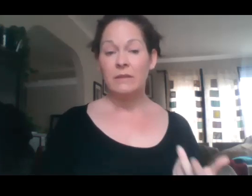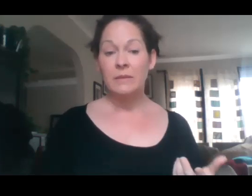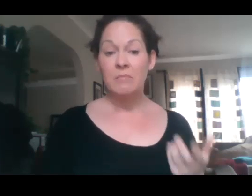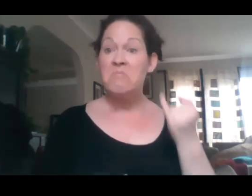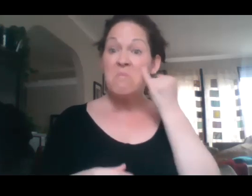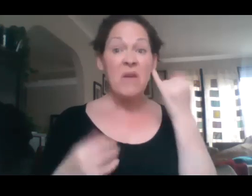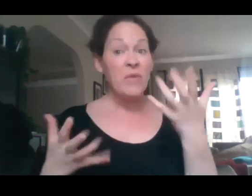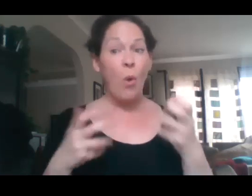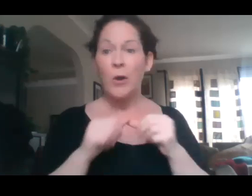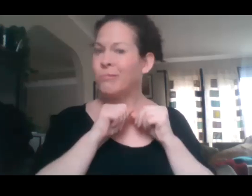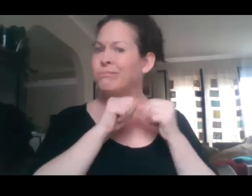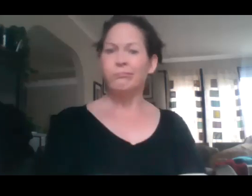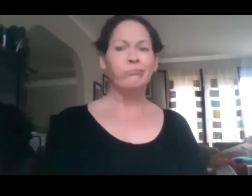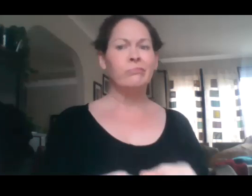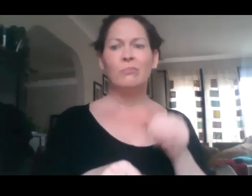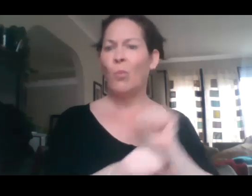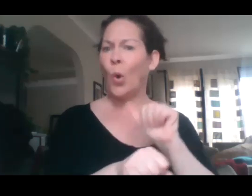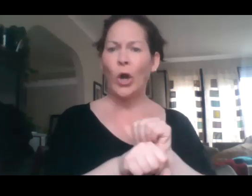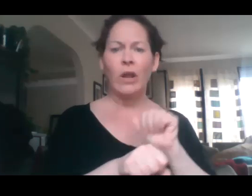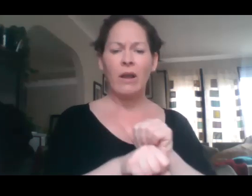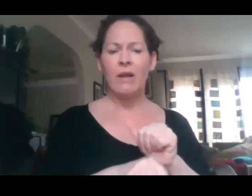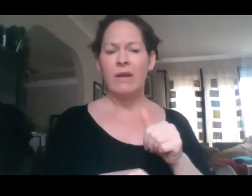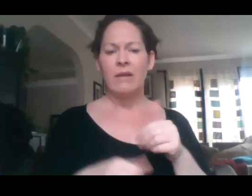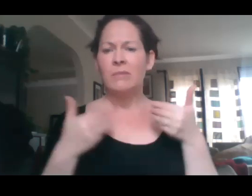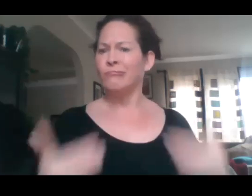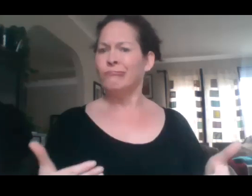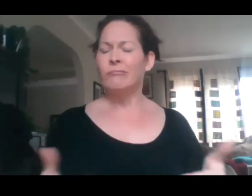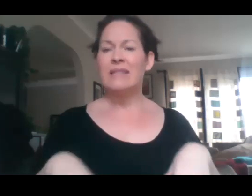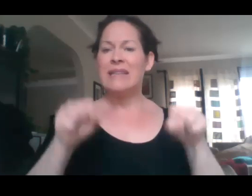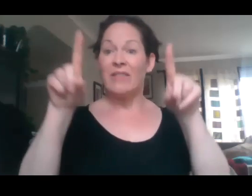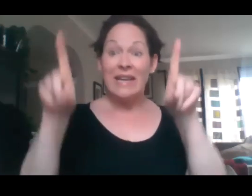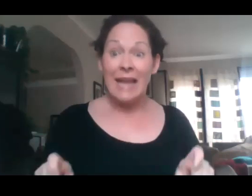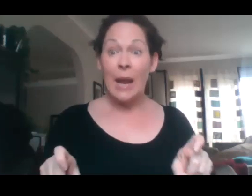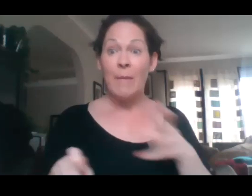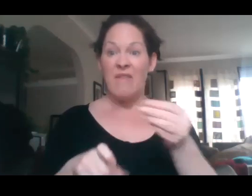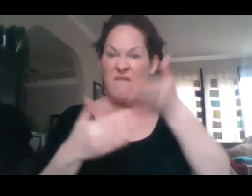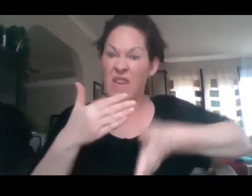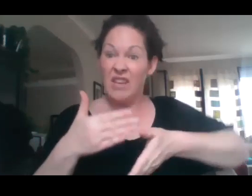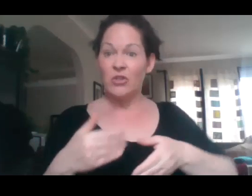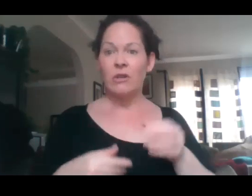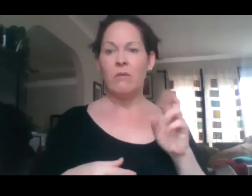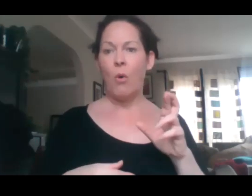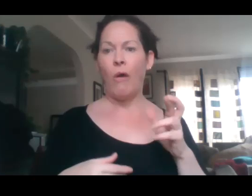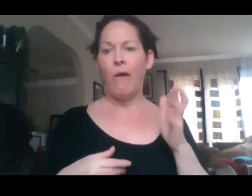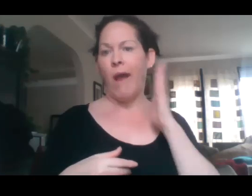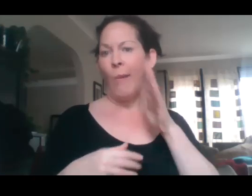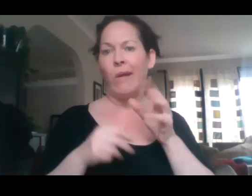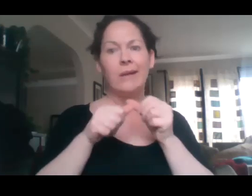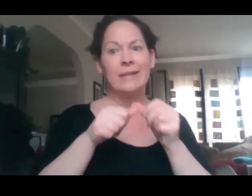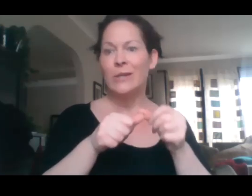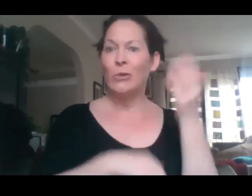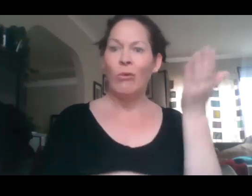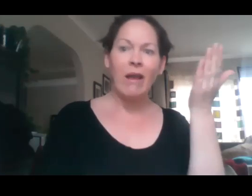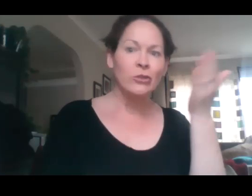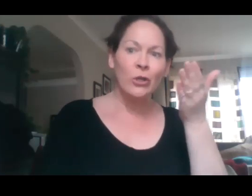way through, if you think you're okay with exponentials, you can take the exams and be done. Otherwise, I'm going to continue doing the